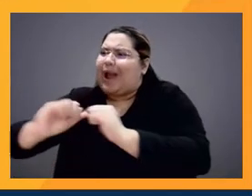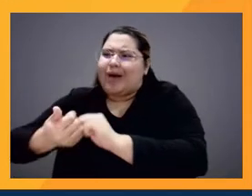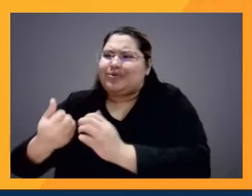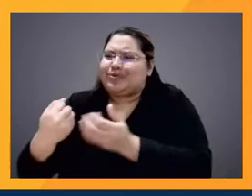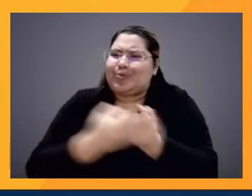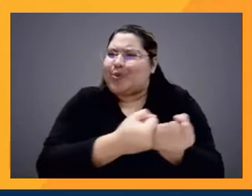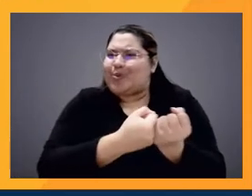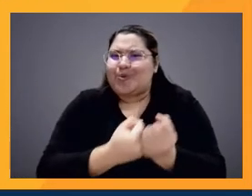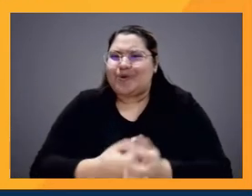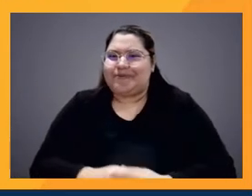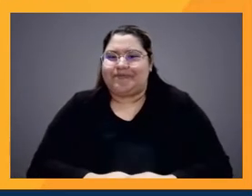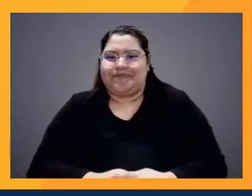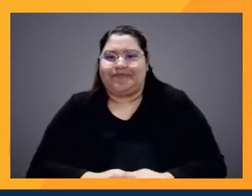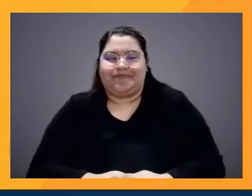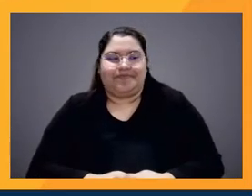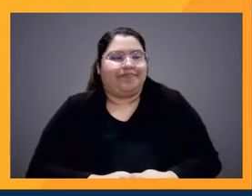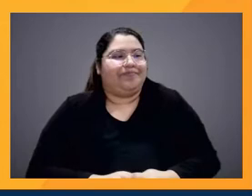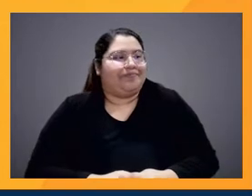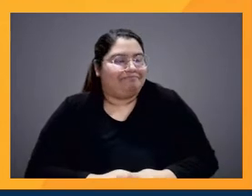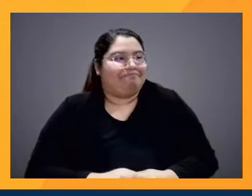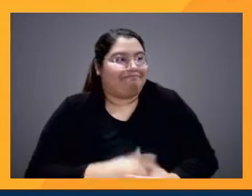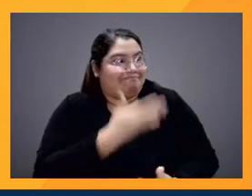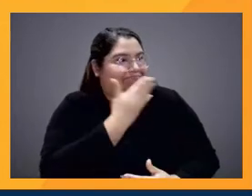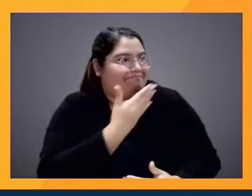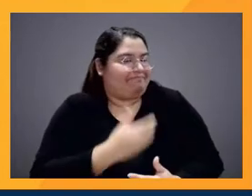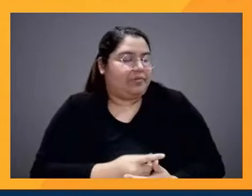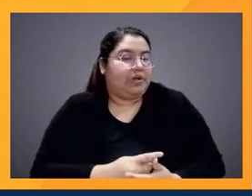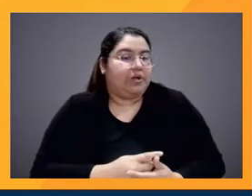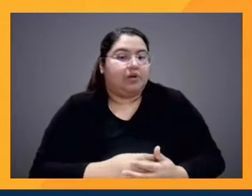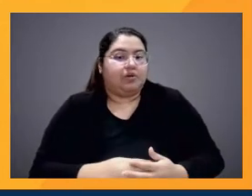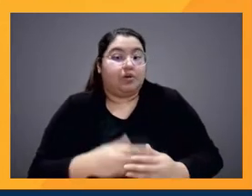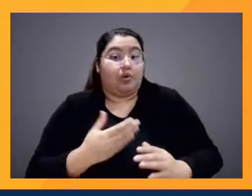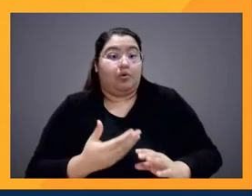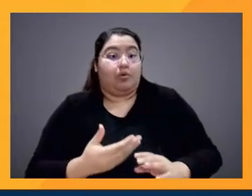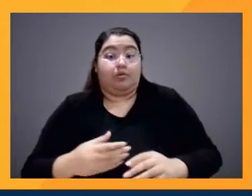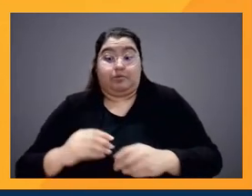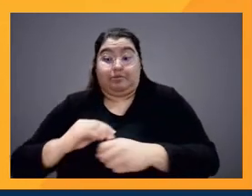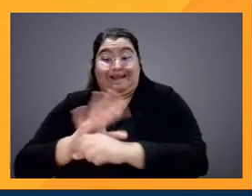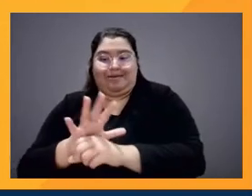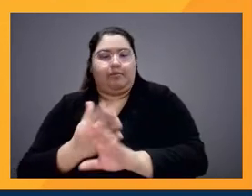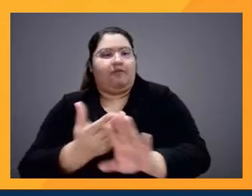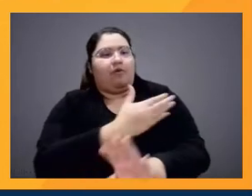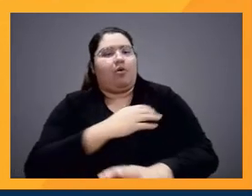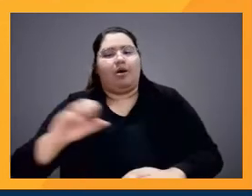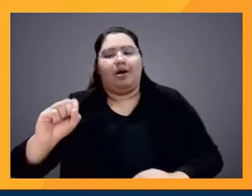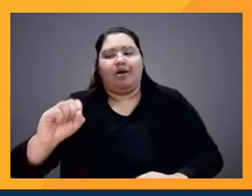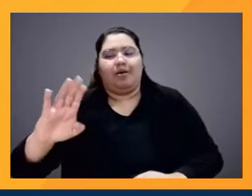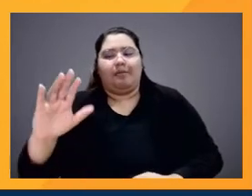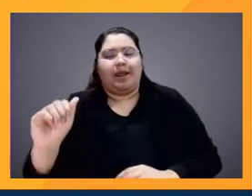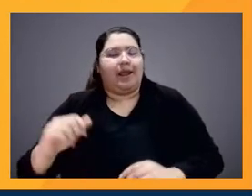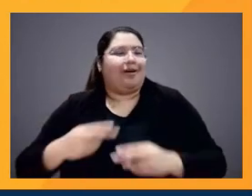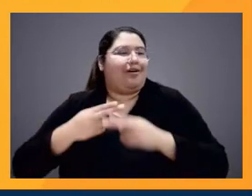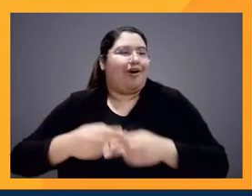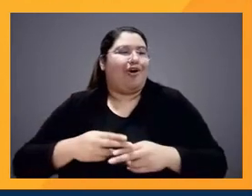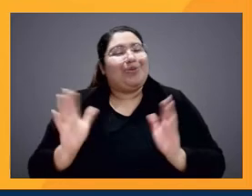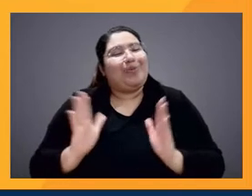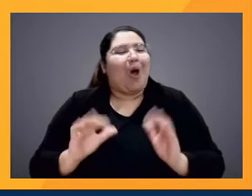small businesses since it was started in 1953. Give us some background on what services and support the SBA